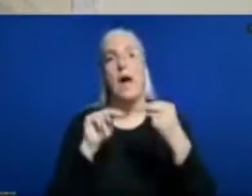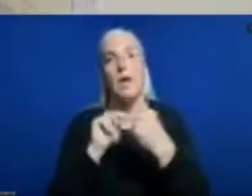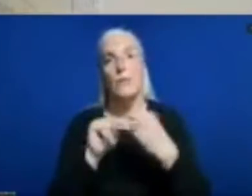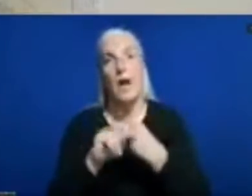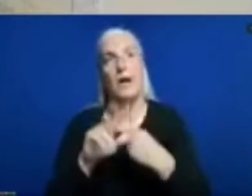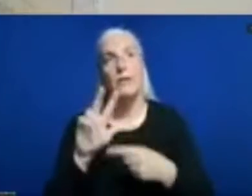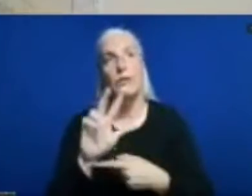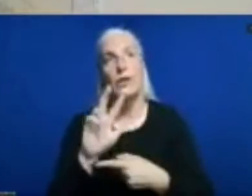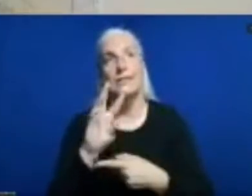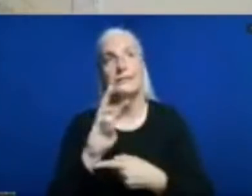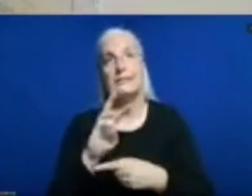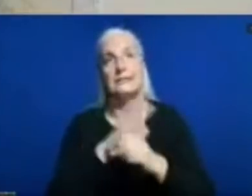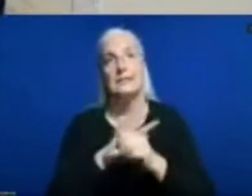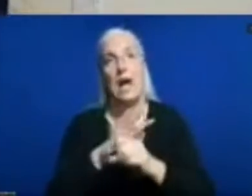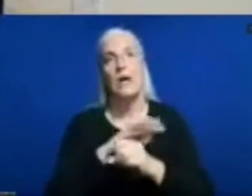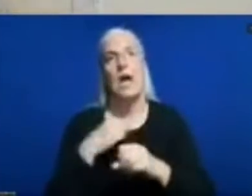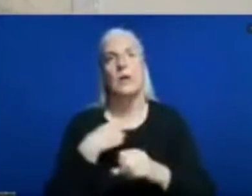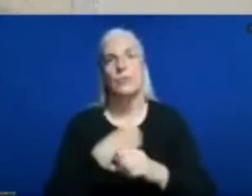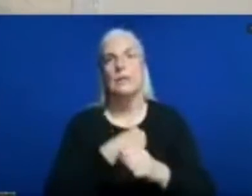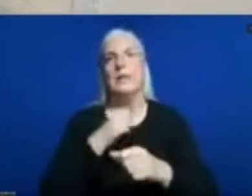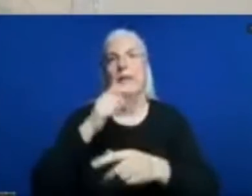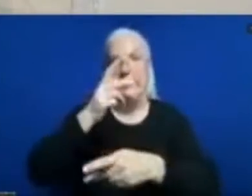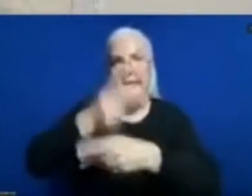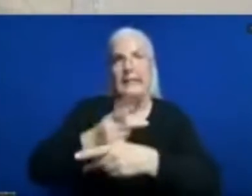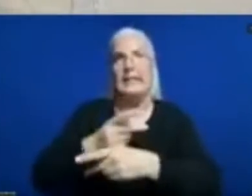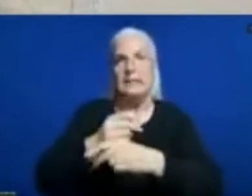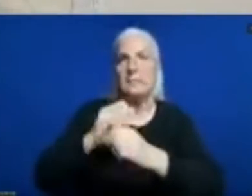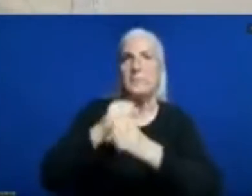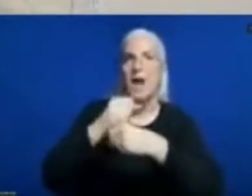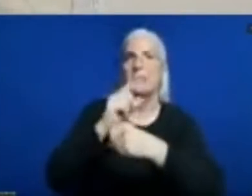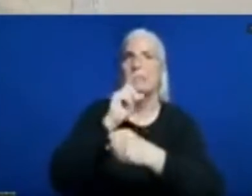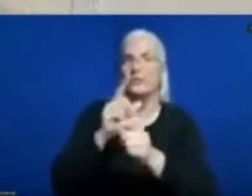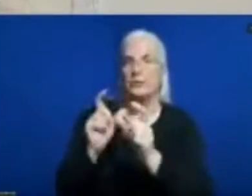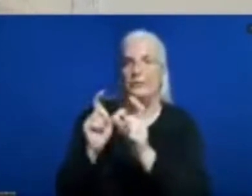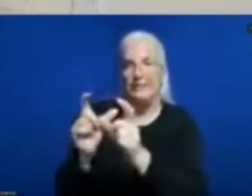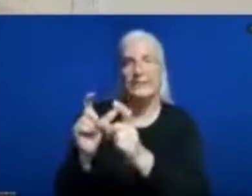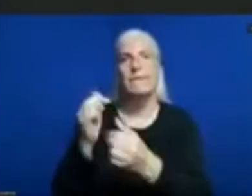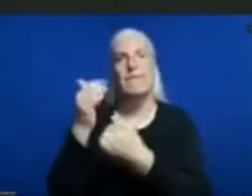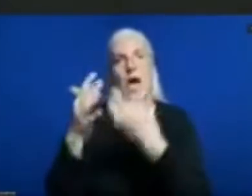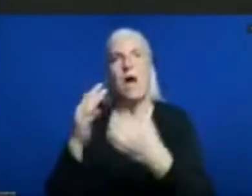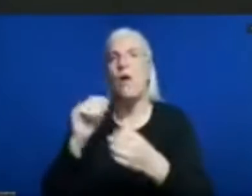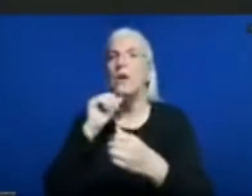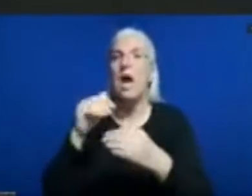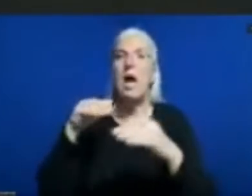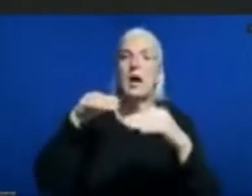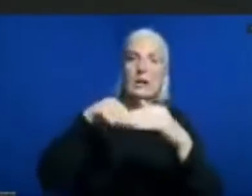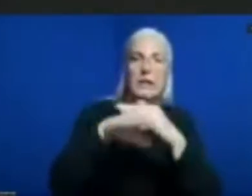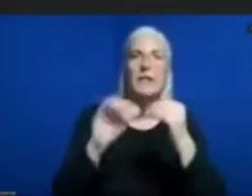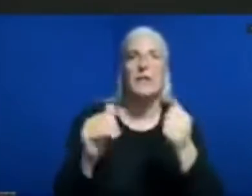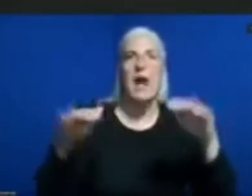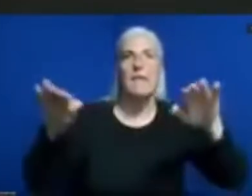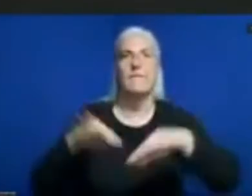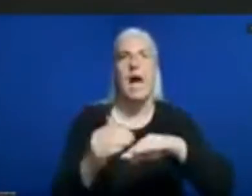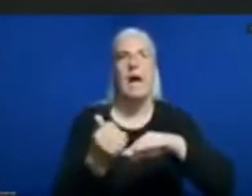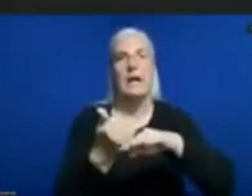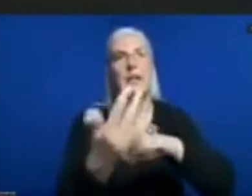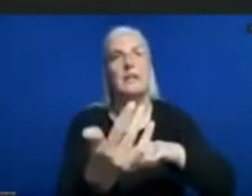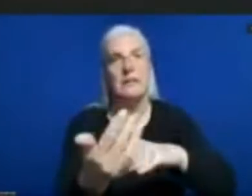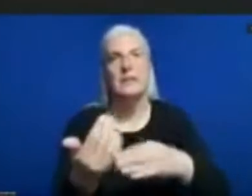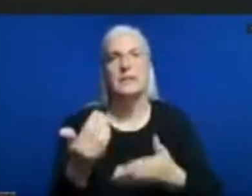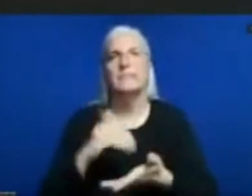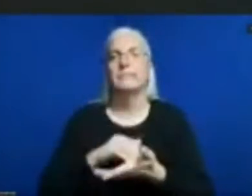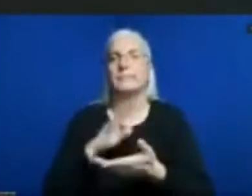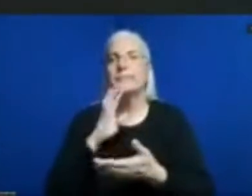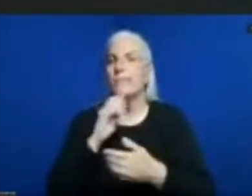of fire when the winds shift, that keep it from crossing Highway 36. Chief, I'm going to keep you up there for one more